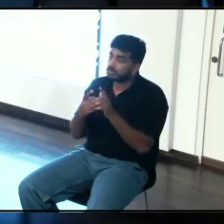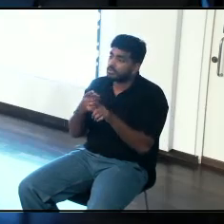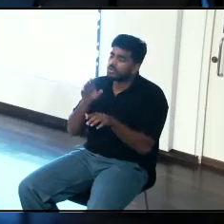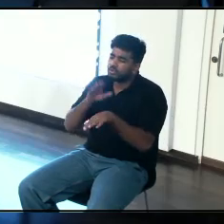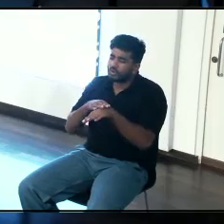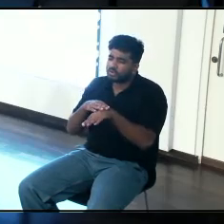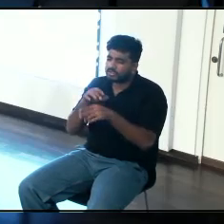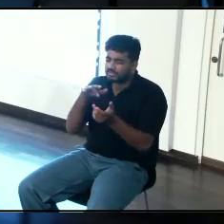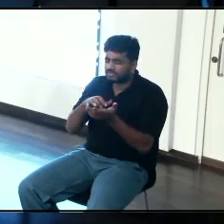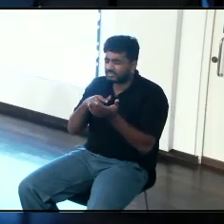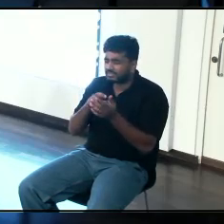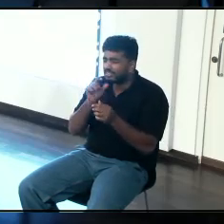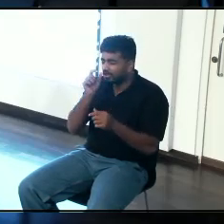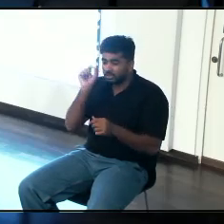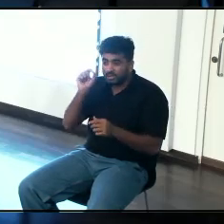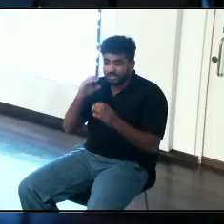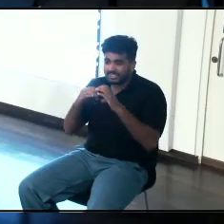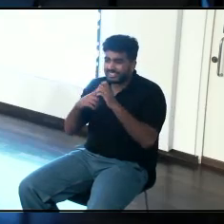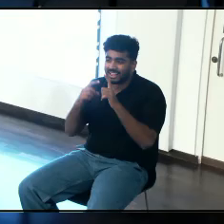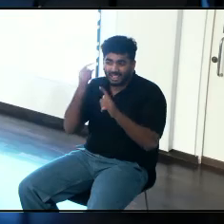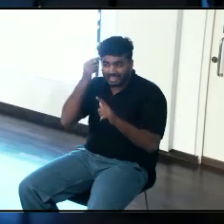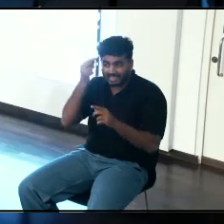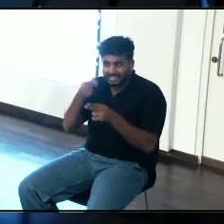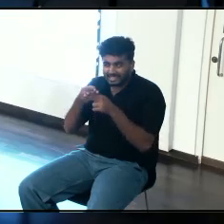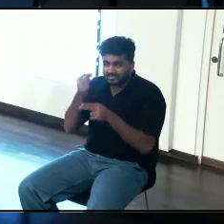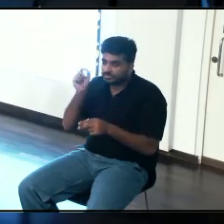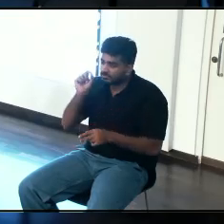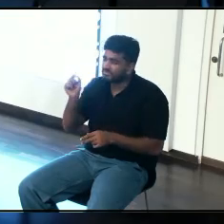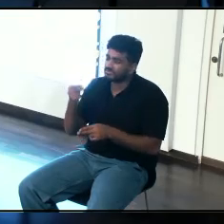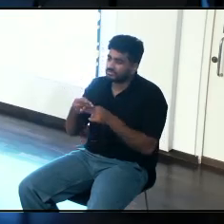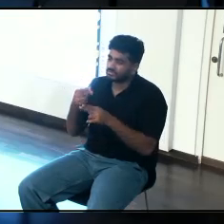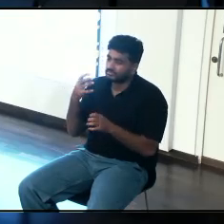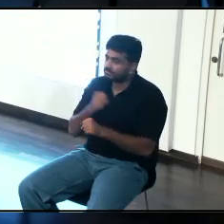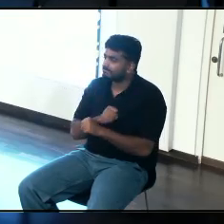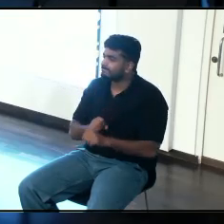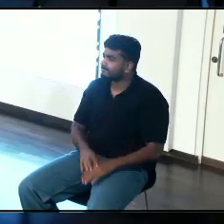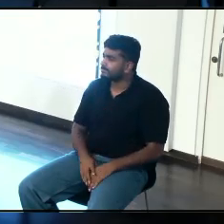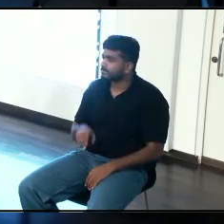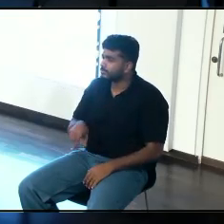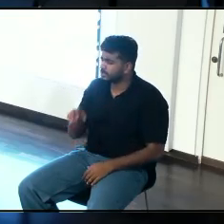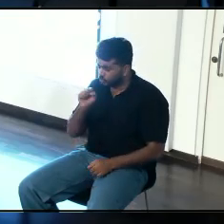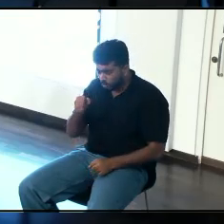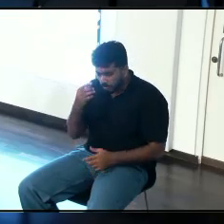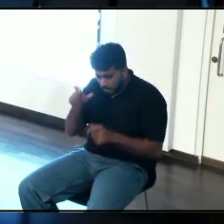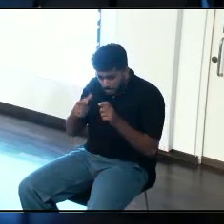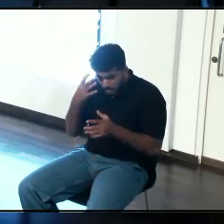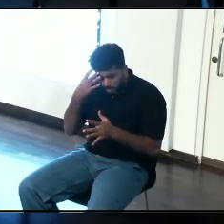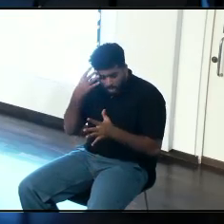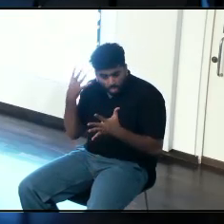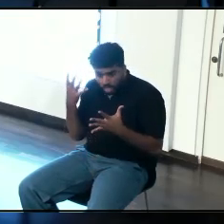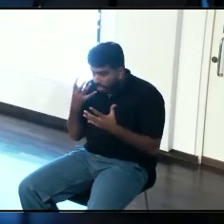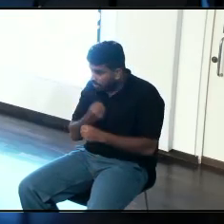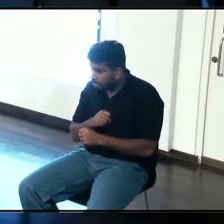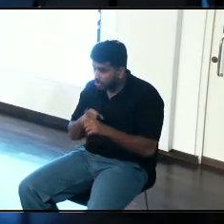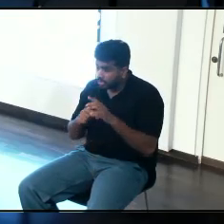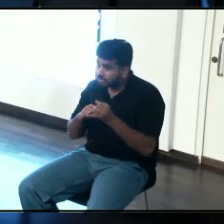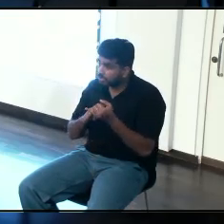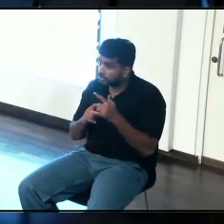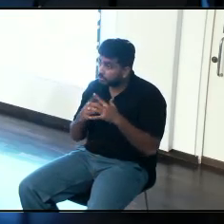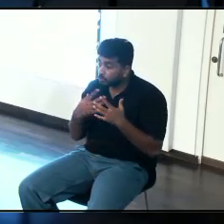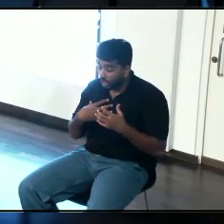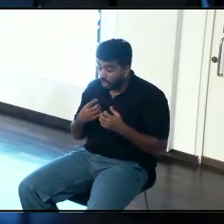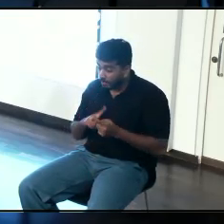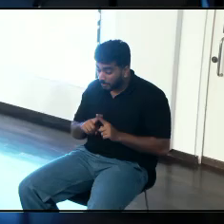cells. And really interested to know that, because of, even though people lost their memory, most of them want to go